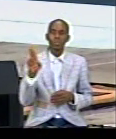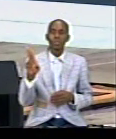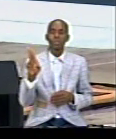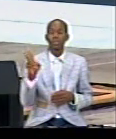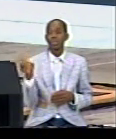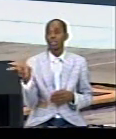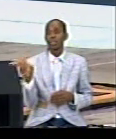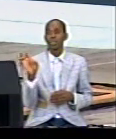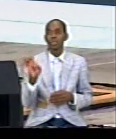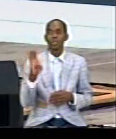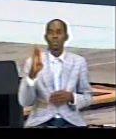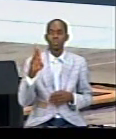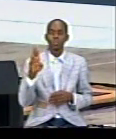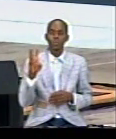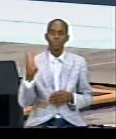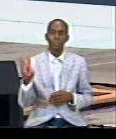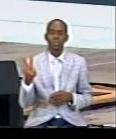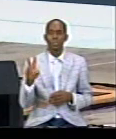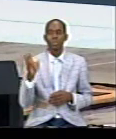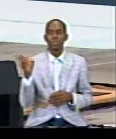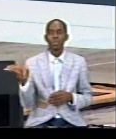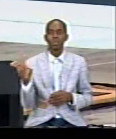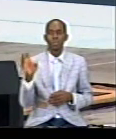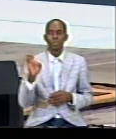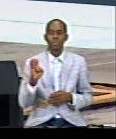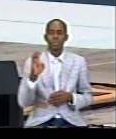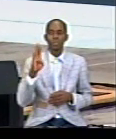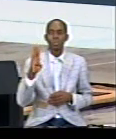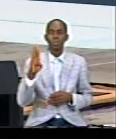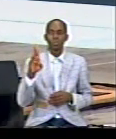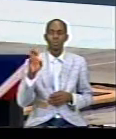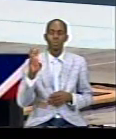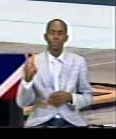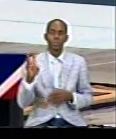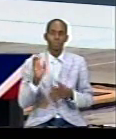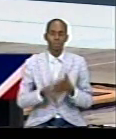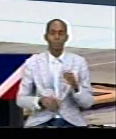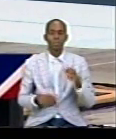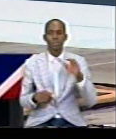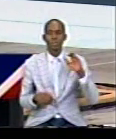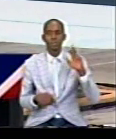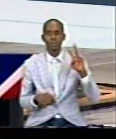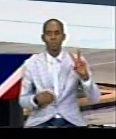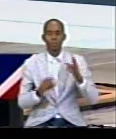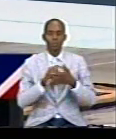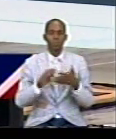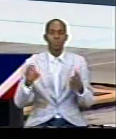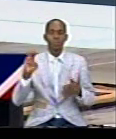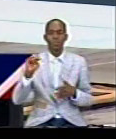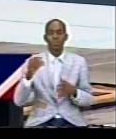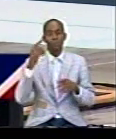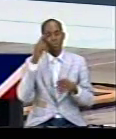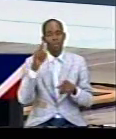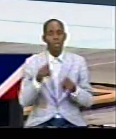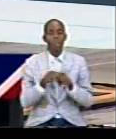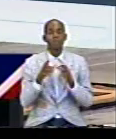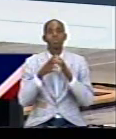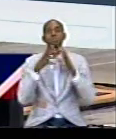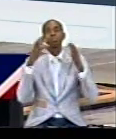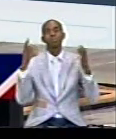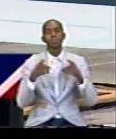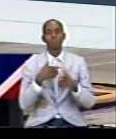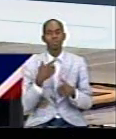reading from verse 14. Hebrews chapter 2, verse 14. For as much then as